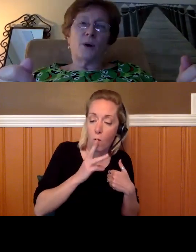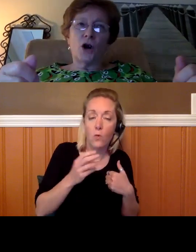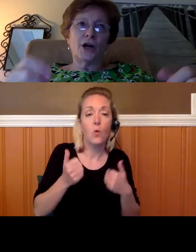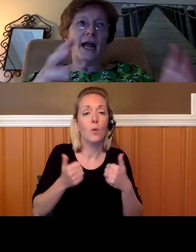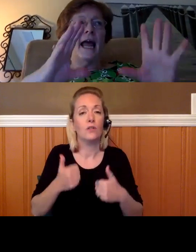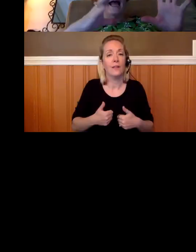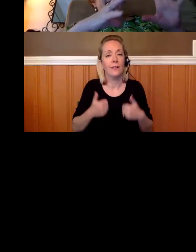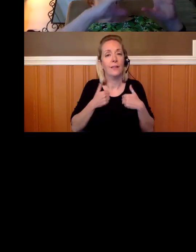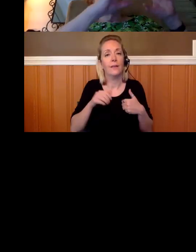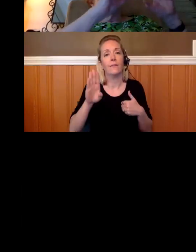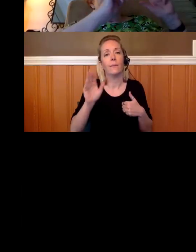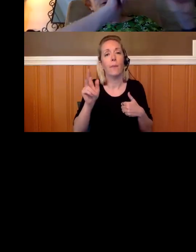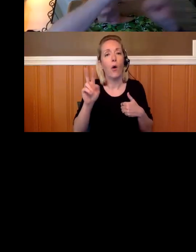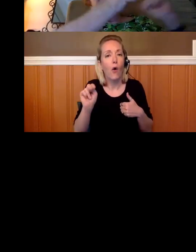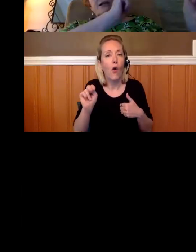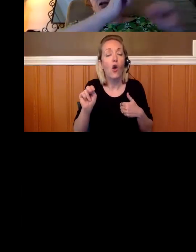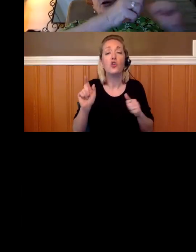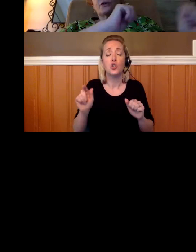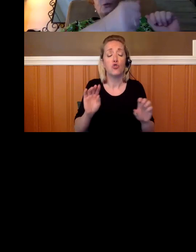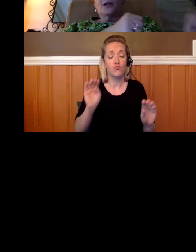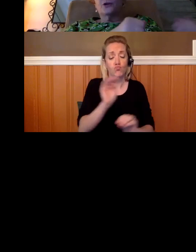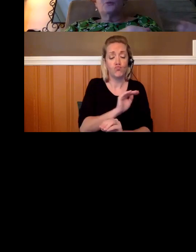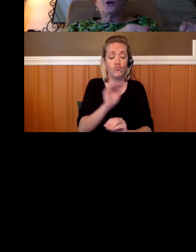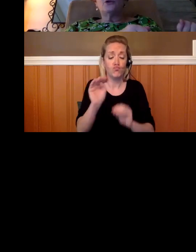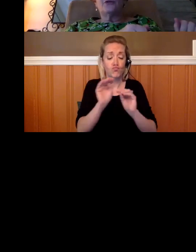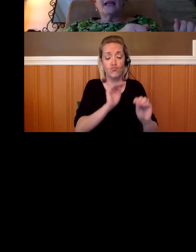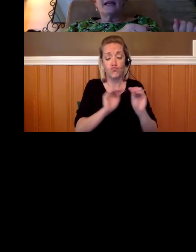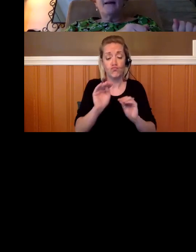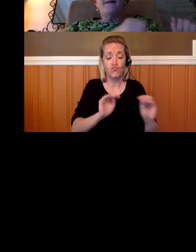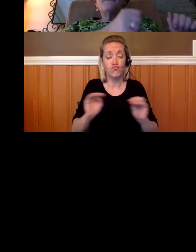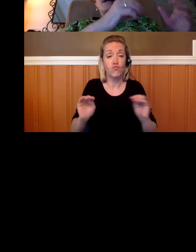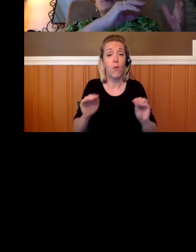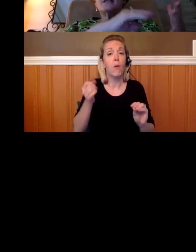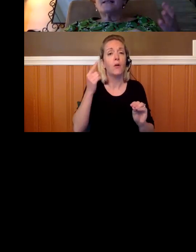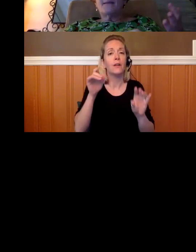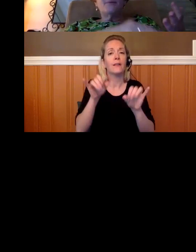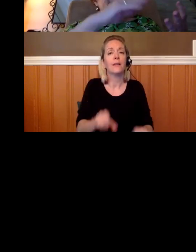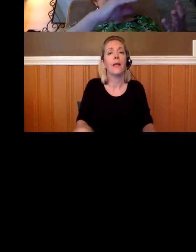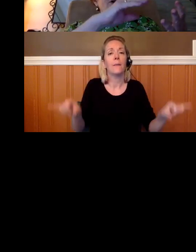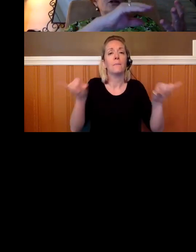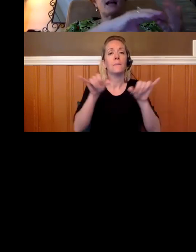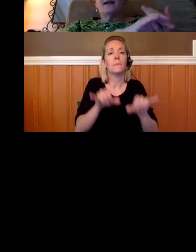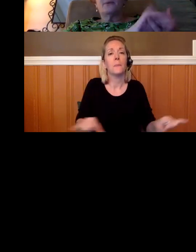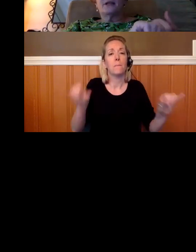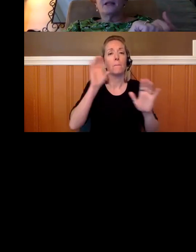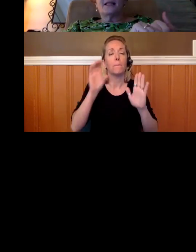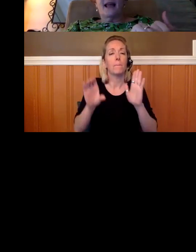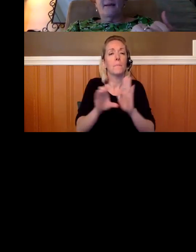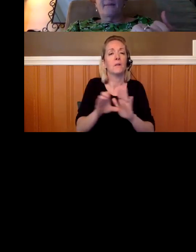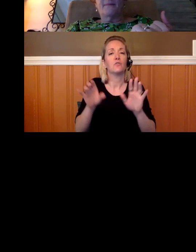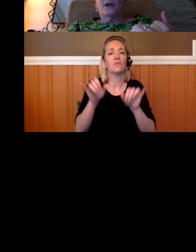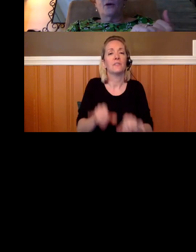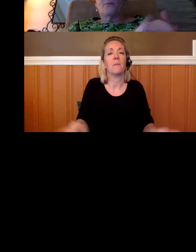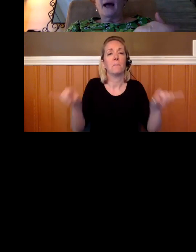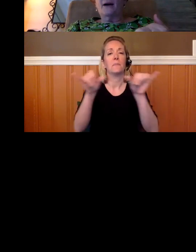you know, she could sort those pictures beautifully, but it was the same pictures and it was the same, you know, background.